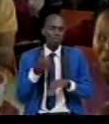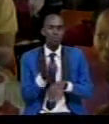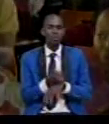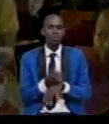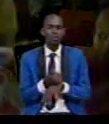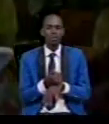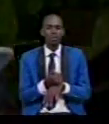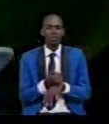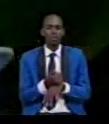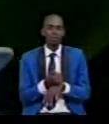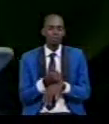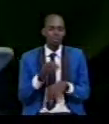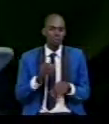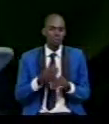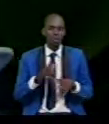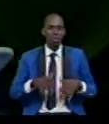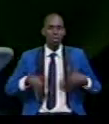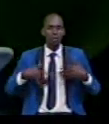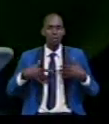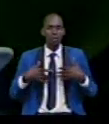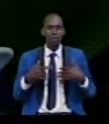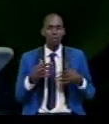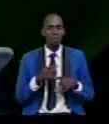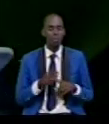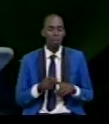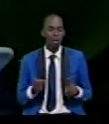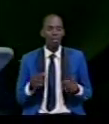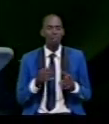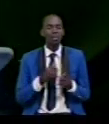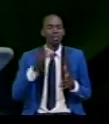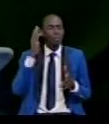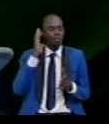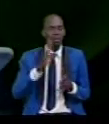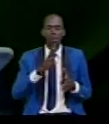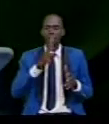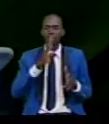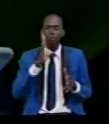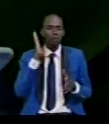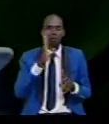life. There shall be showers of blessings.